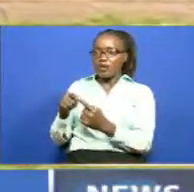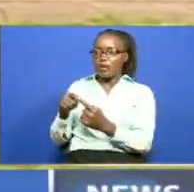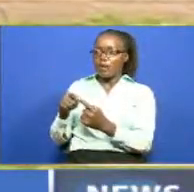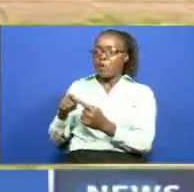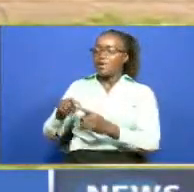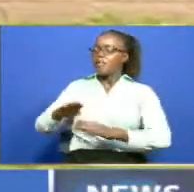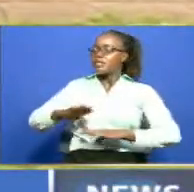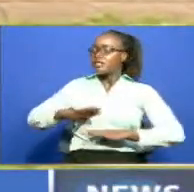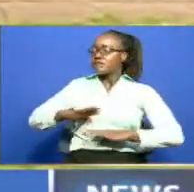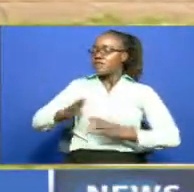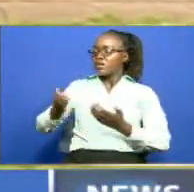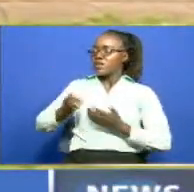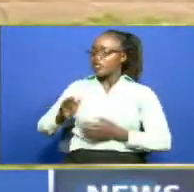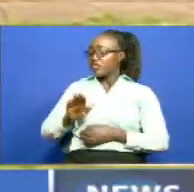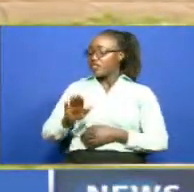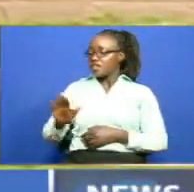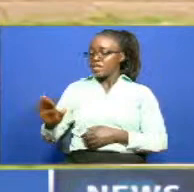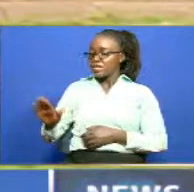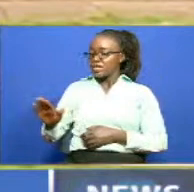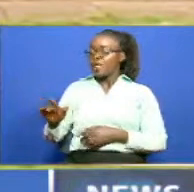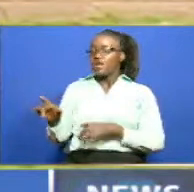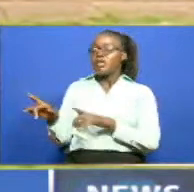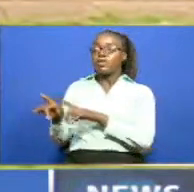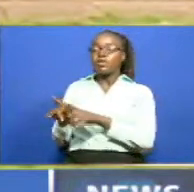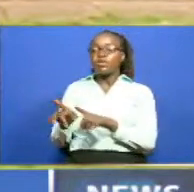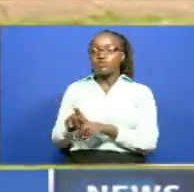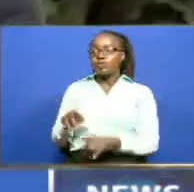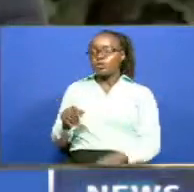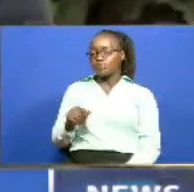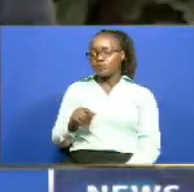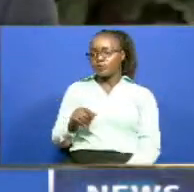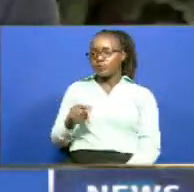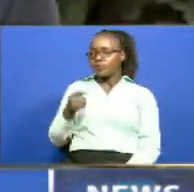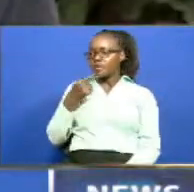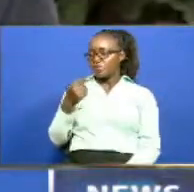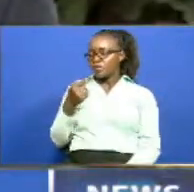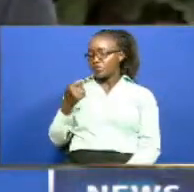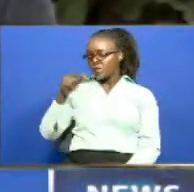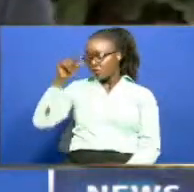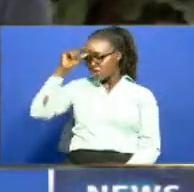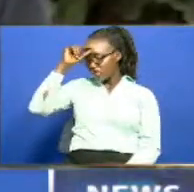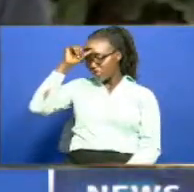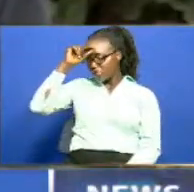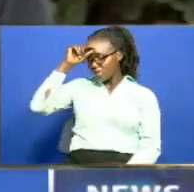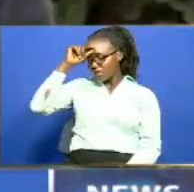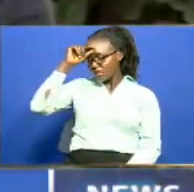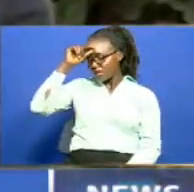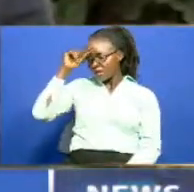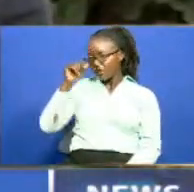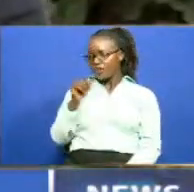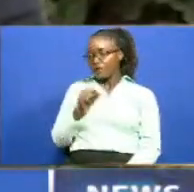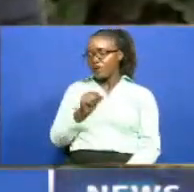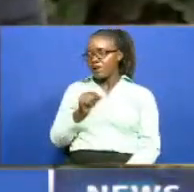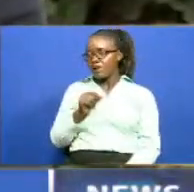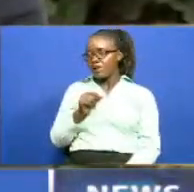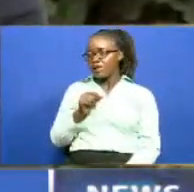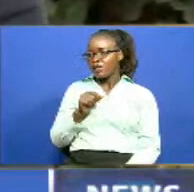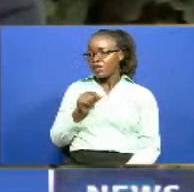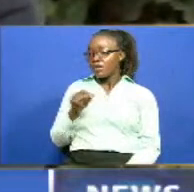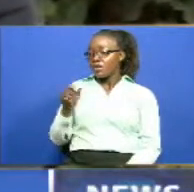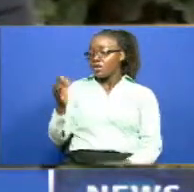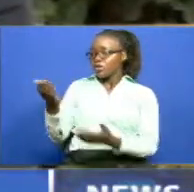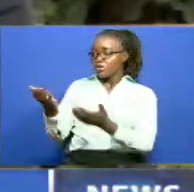satisfying their needs. Now, on the other hand, we are saying to government the same thing, that you need to